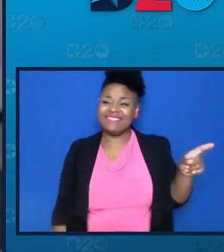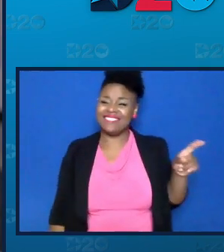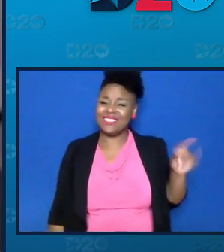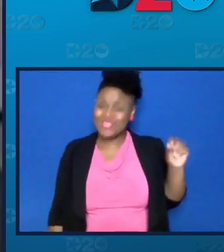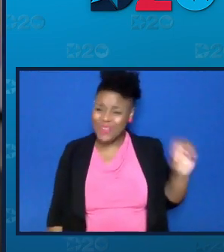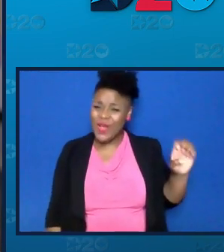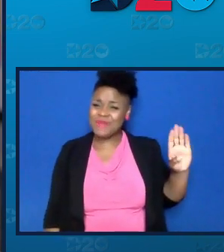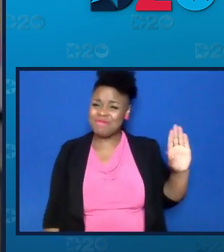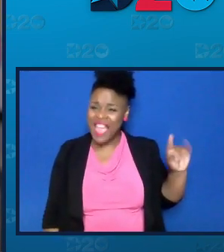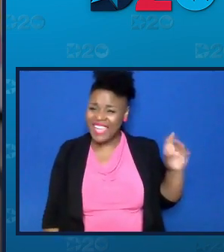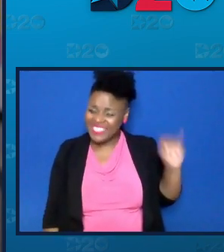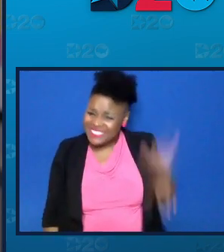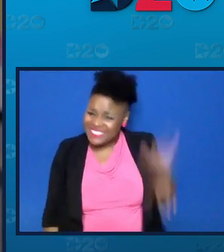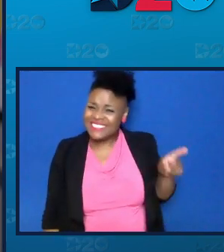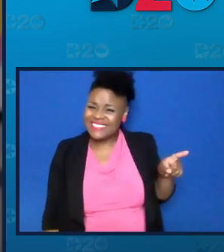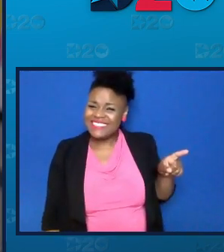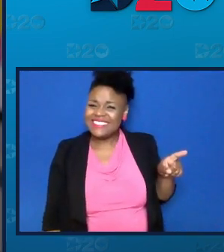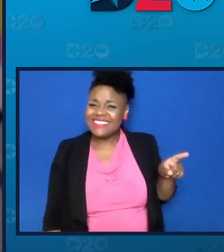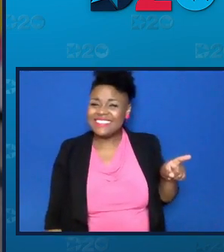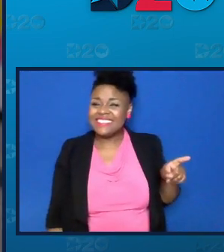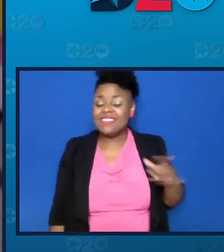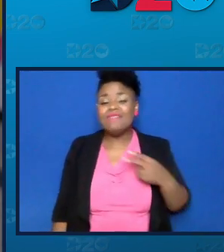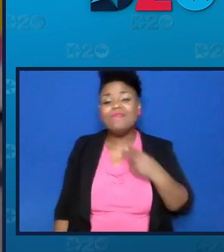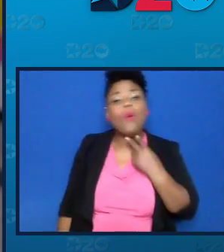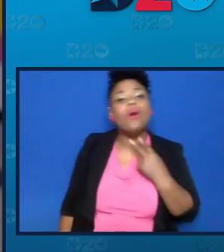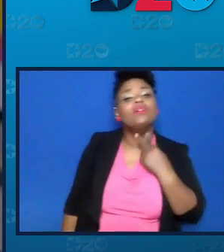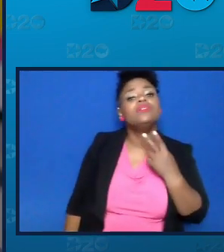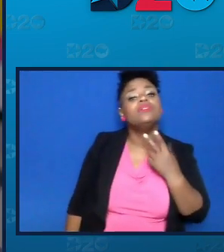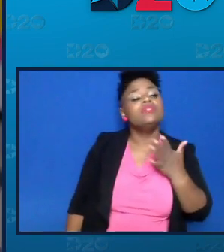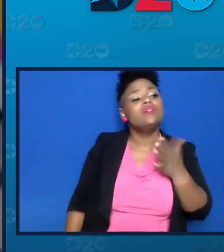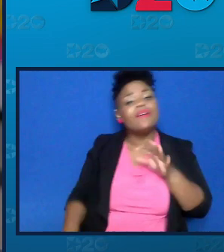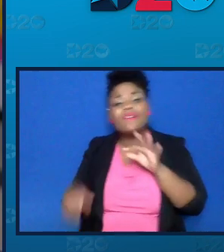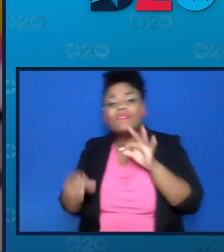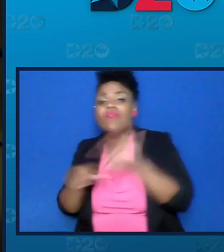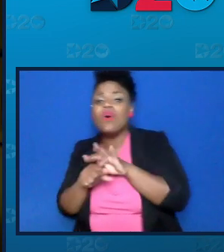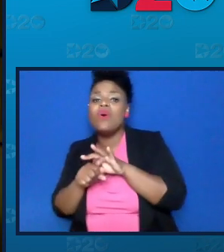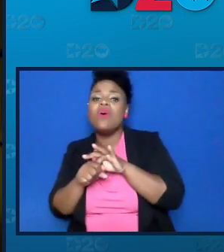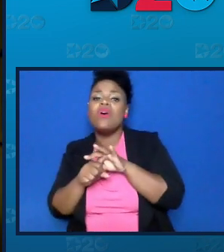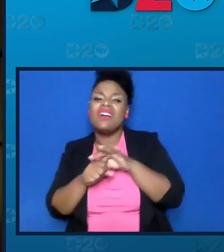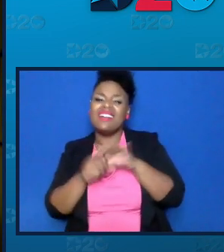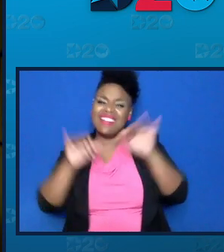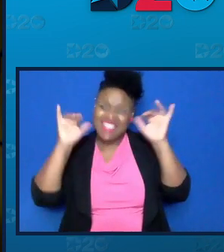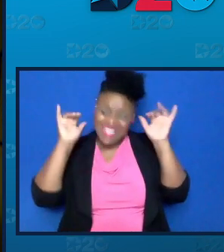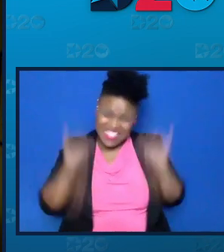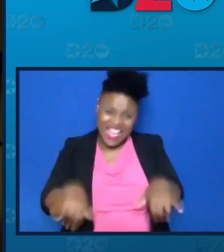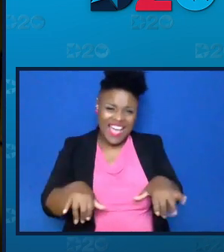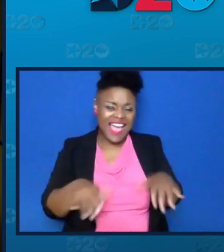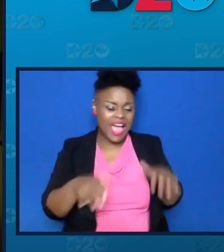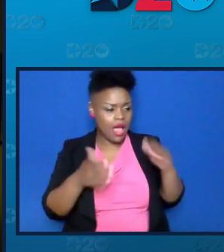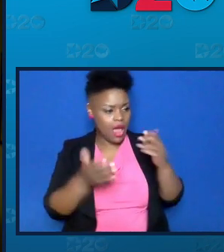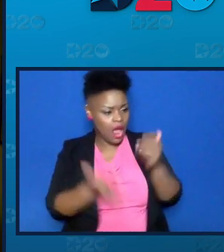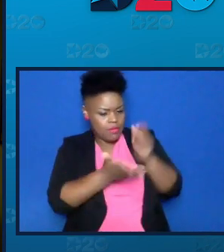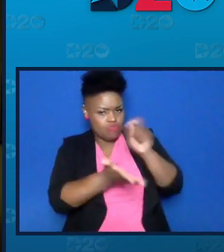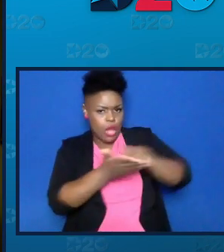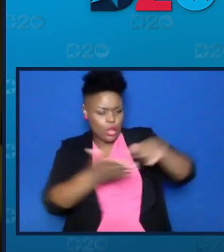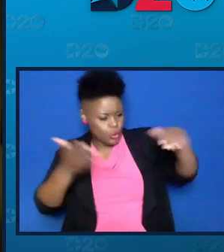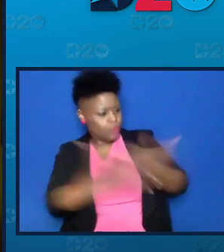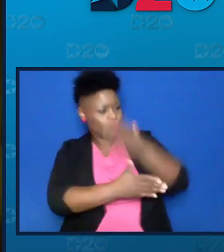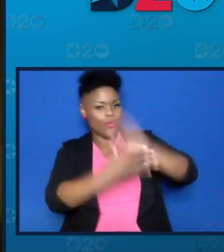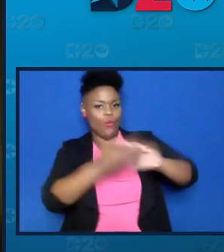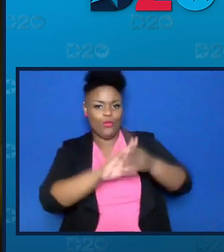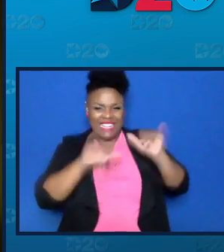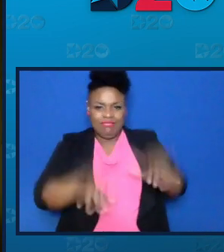our votes, let us now write the next chapter of the American story, one of hope, of love,